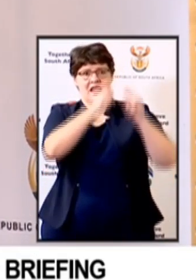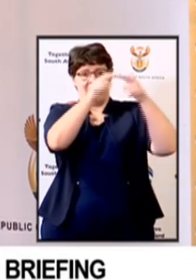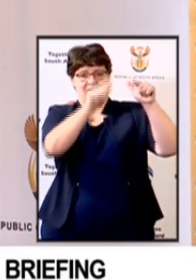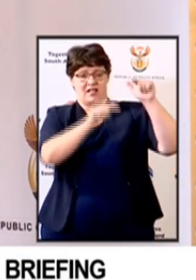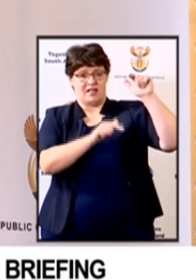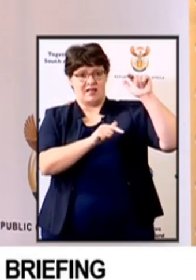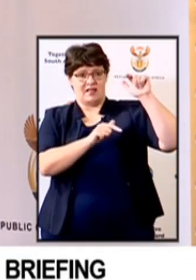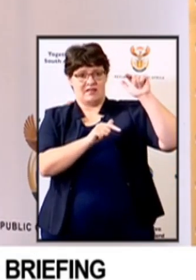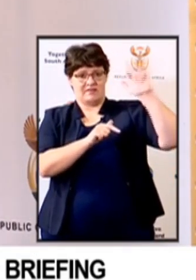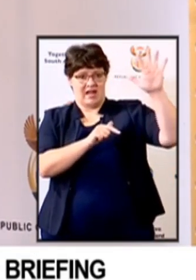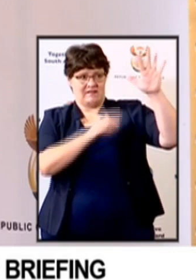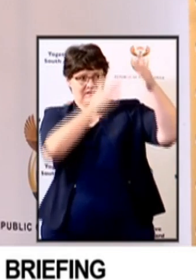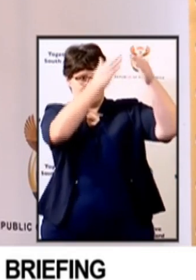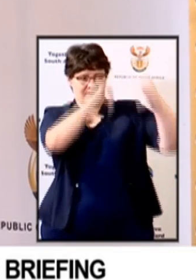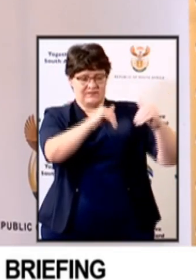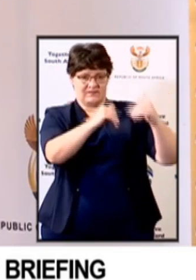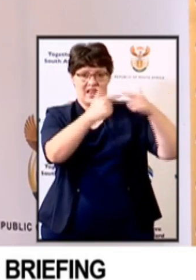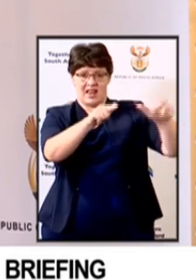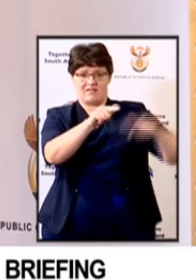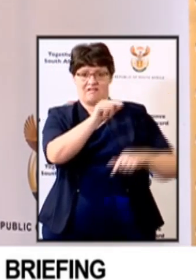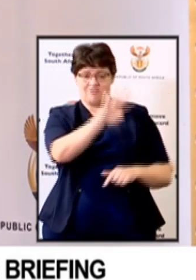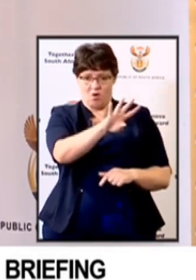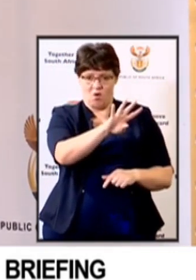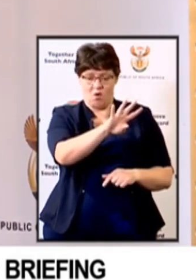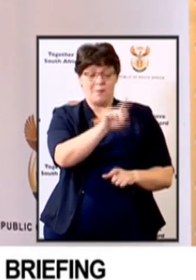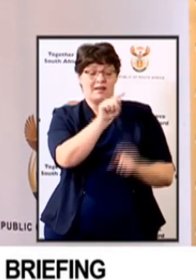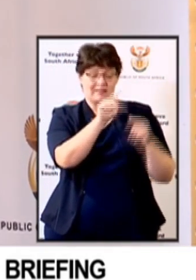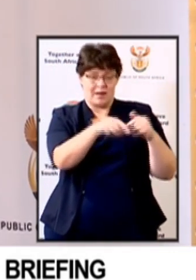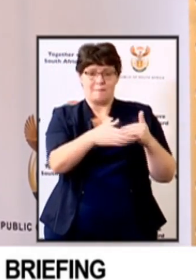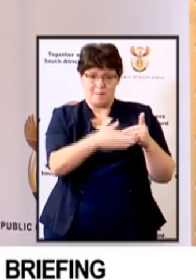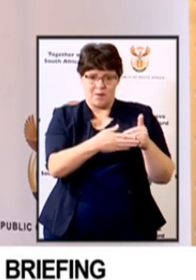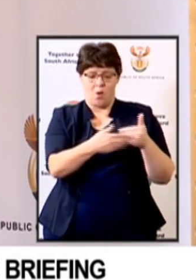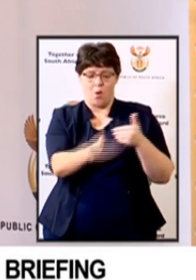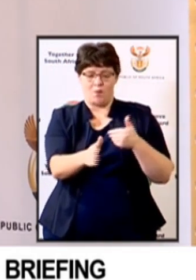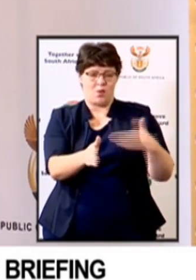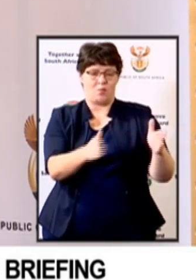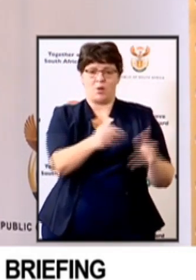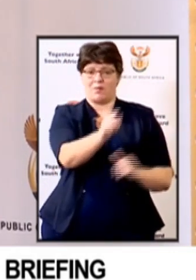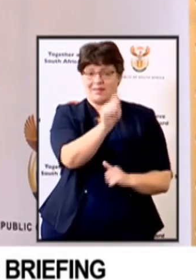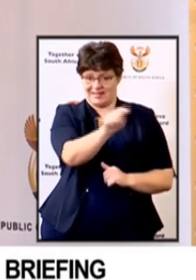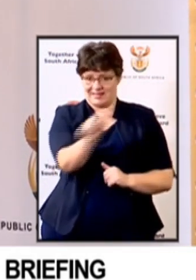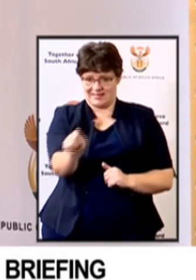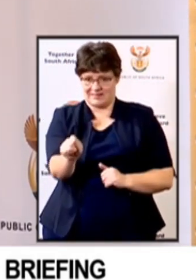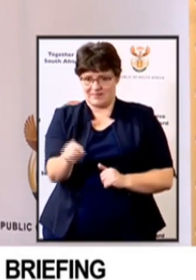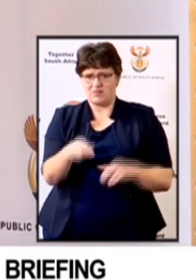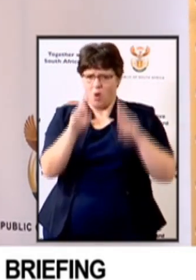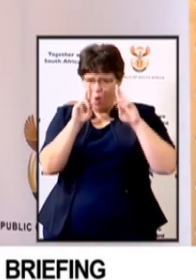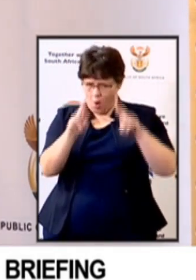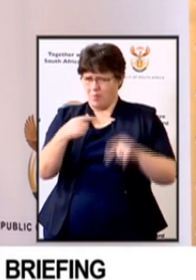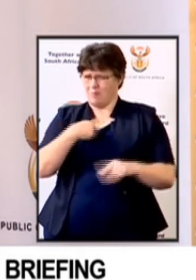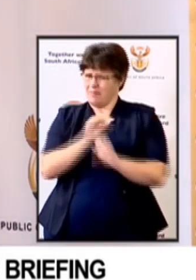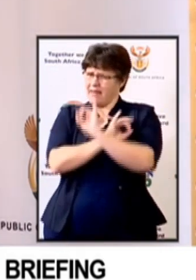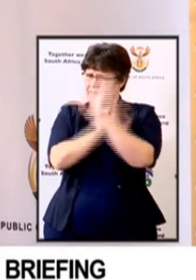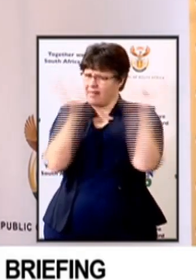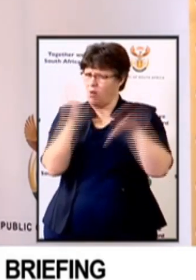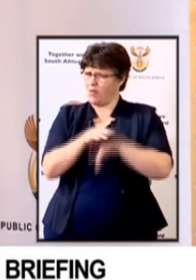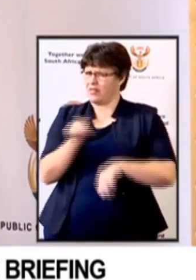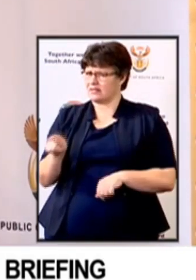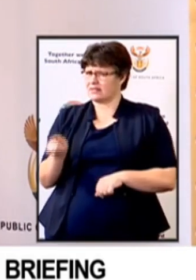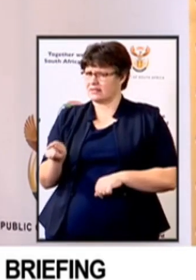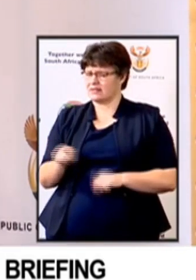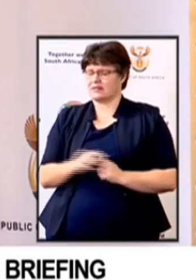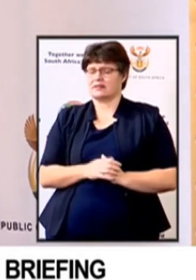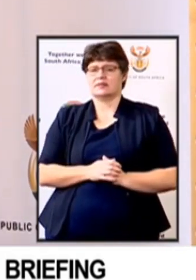and reopening of other related activities. And I hope I'm making myself very clear on that